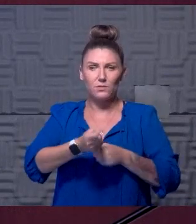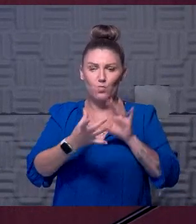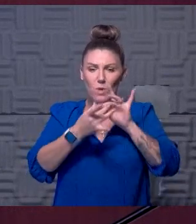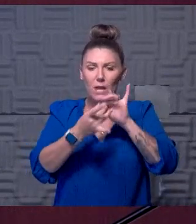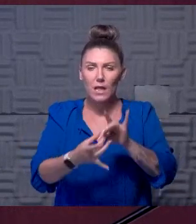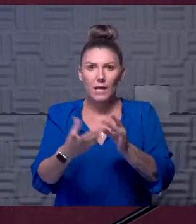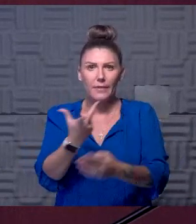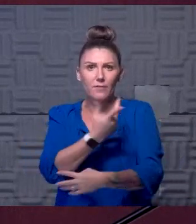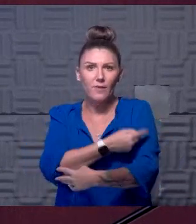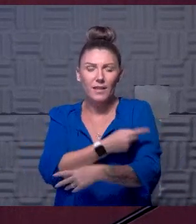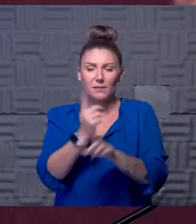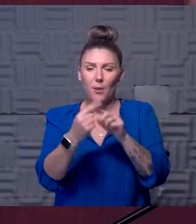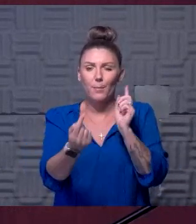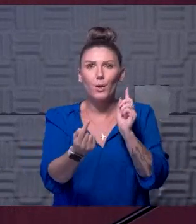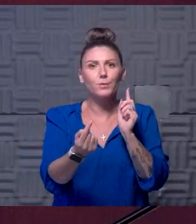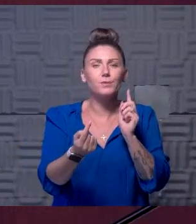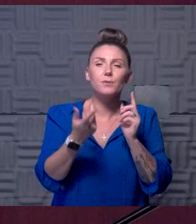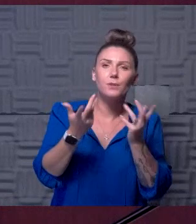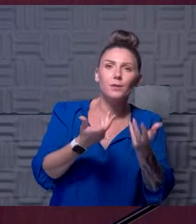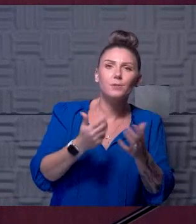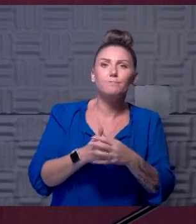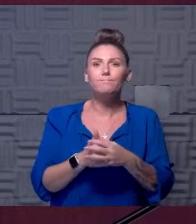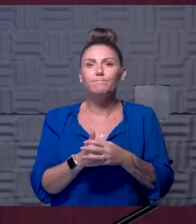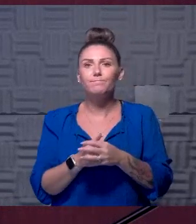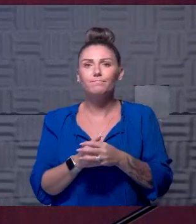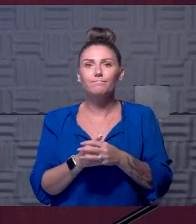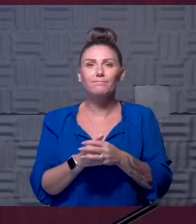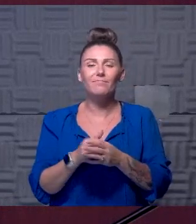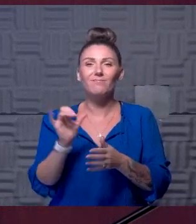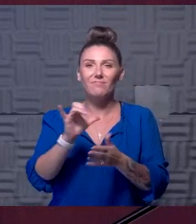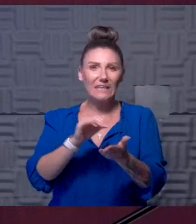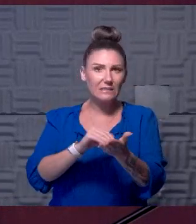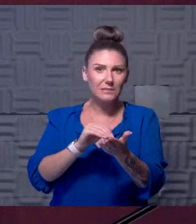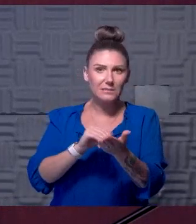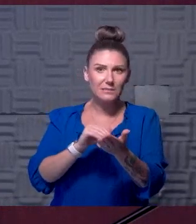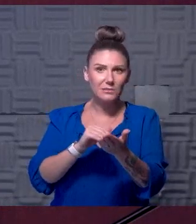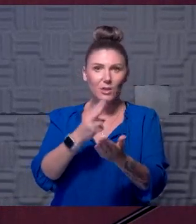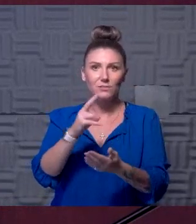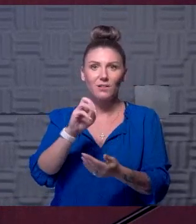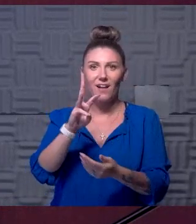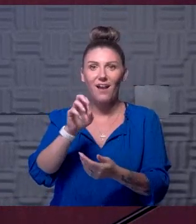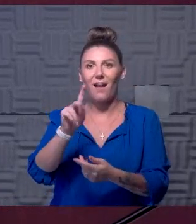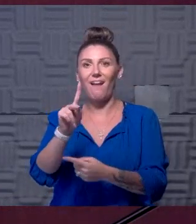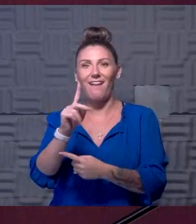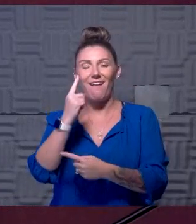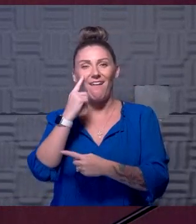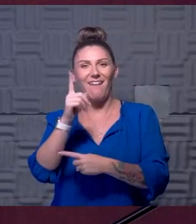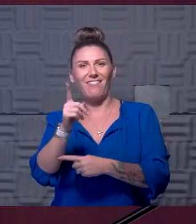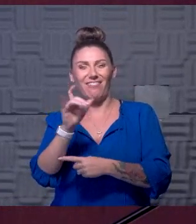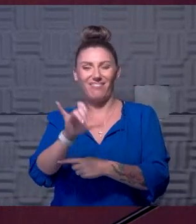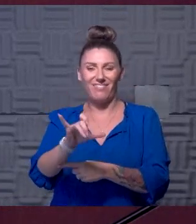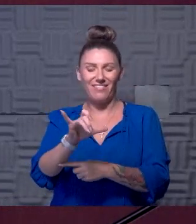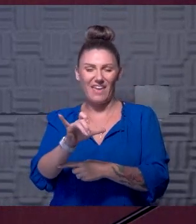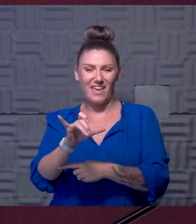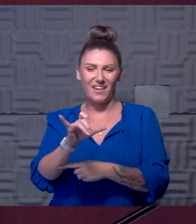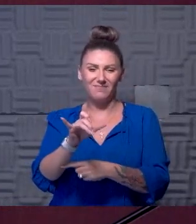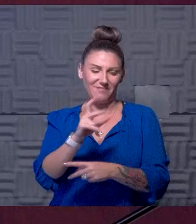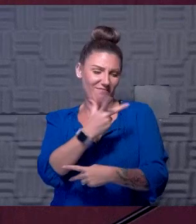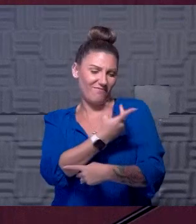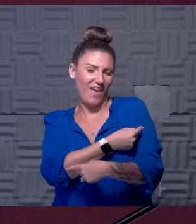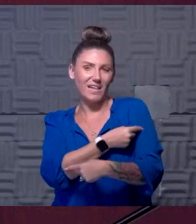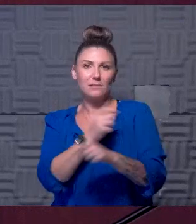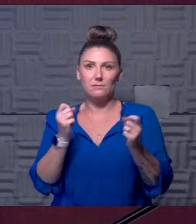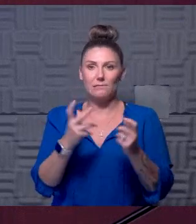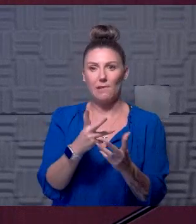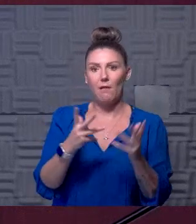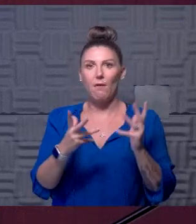vaccine, as opposed to, as Hawkeye mentioned, this vaccine kind of scare. Yeah. It